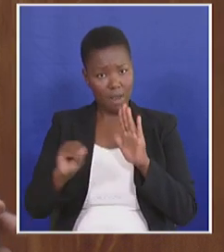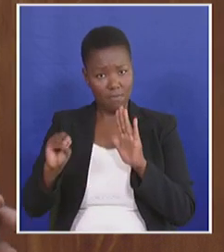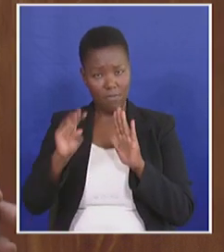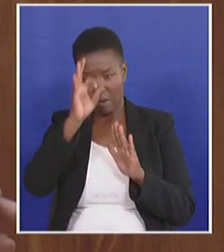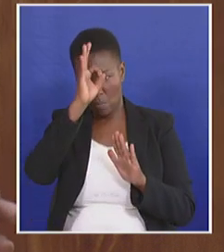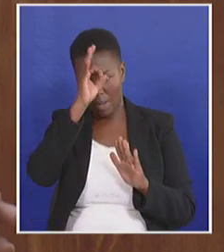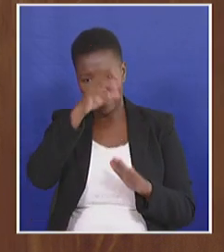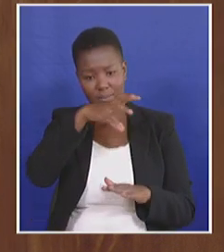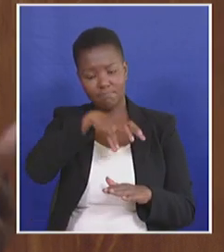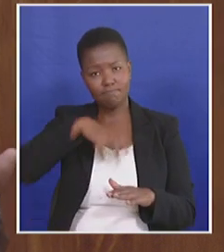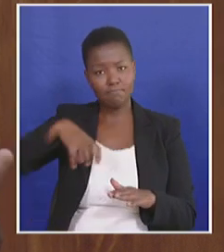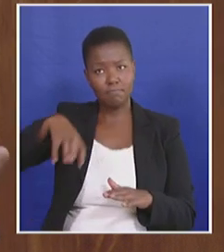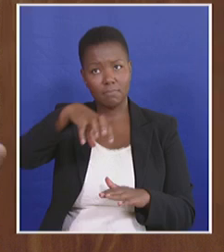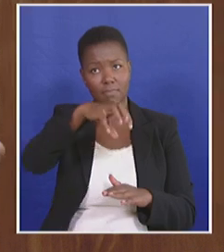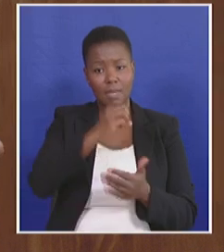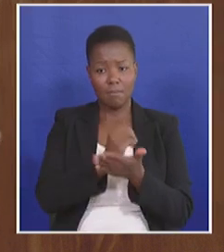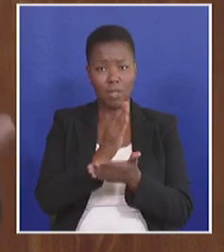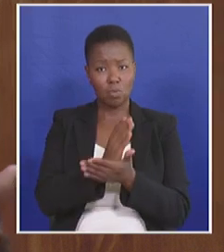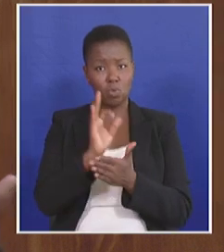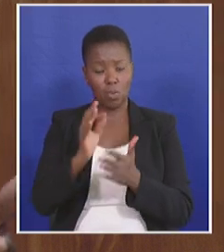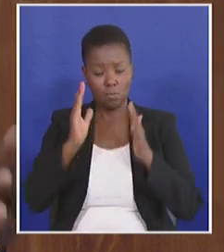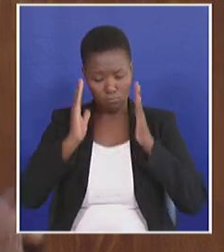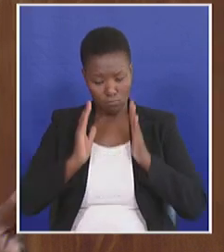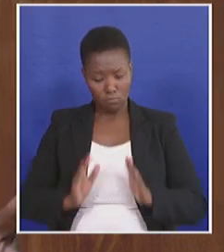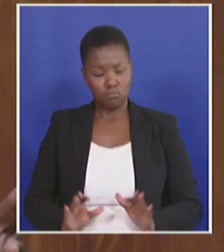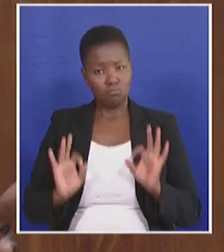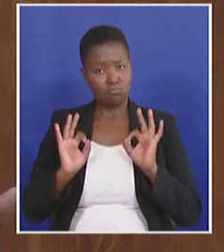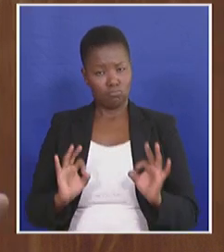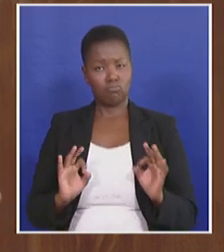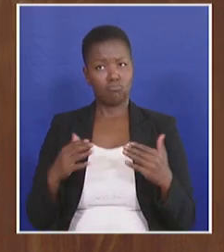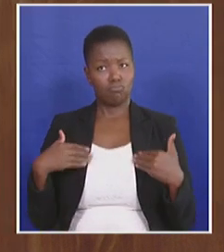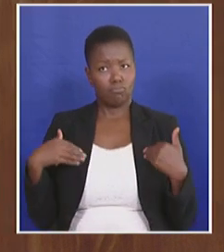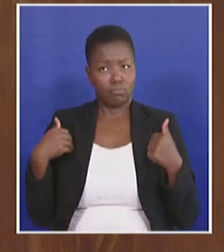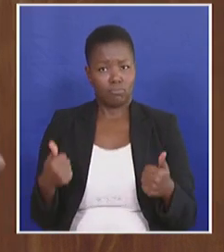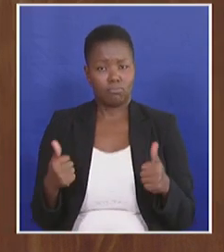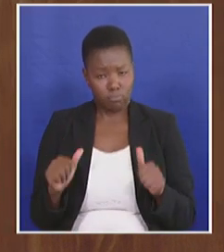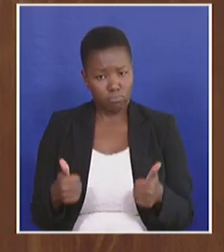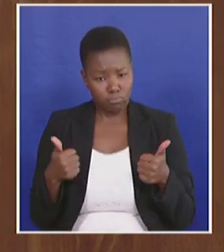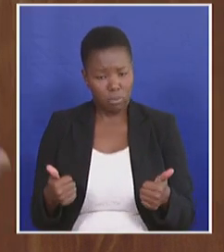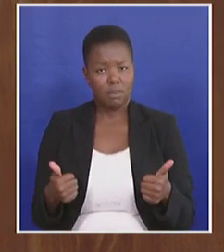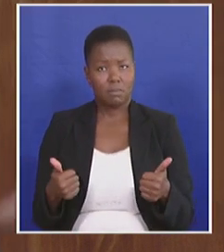that physically your officers are fit to be able to be up to the